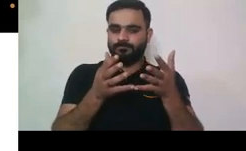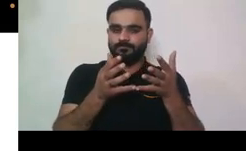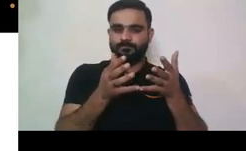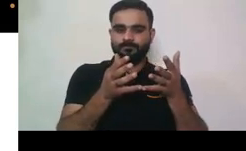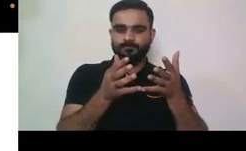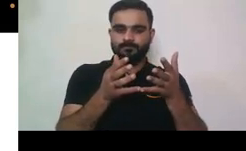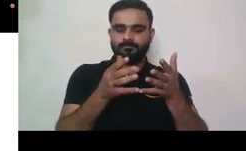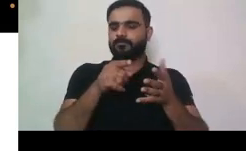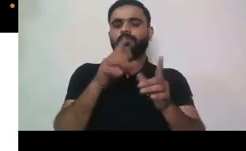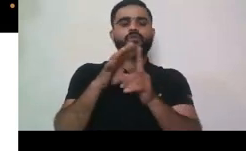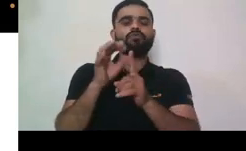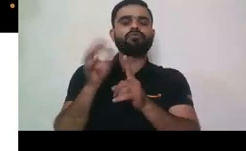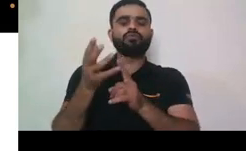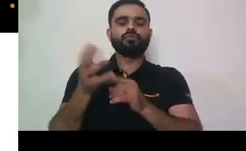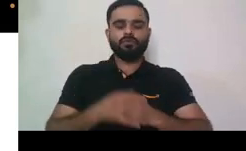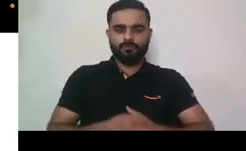So what you will do,